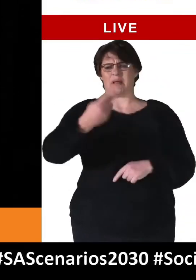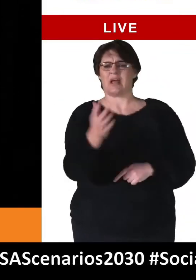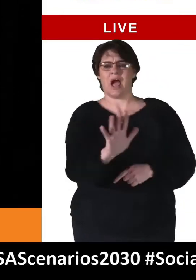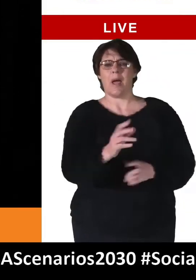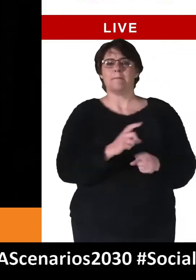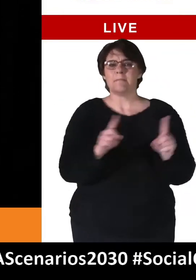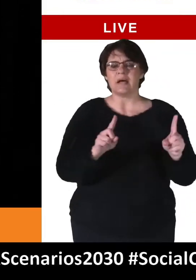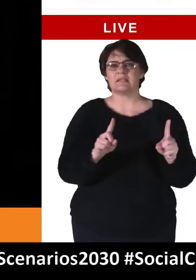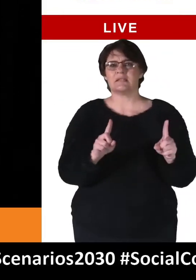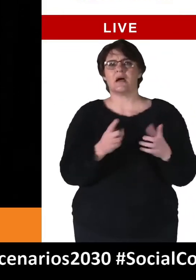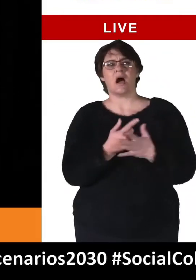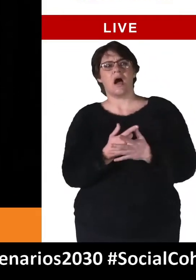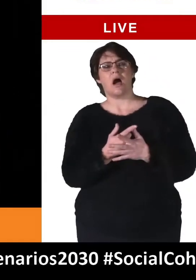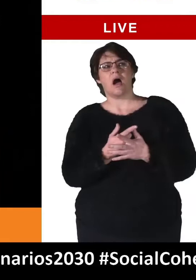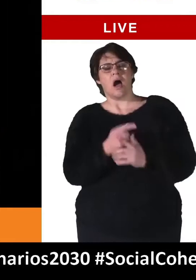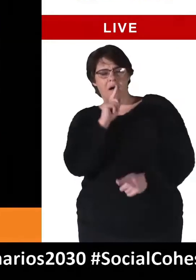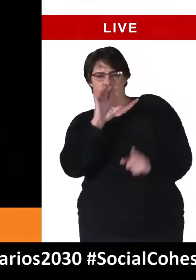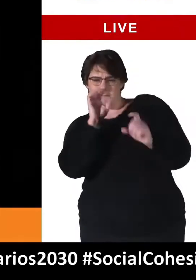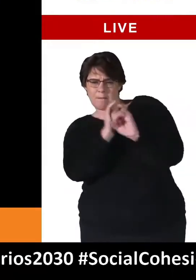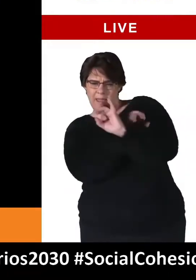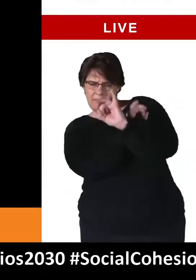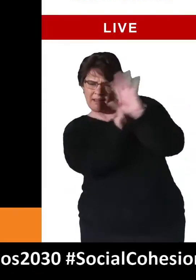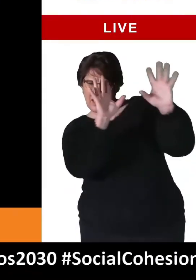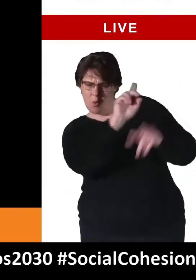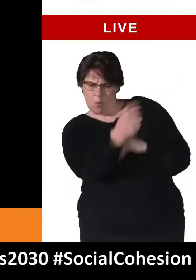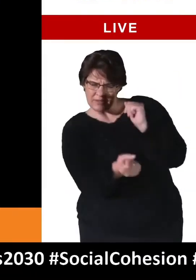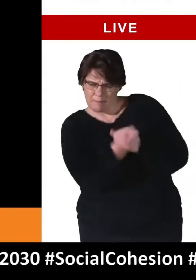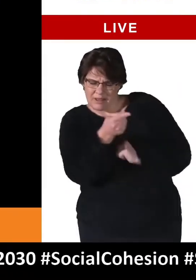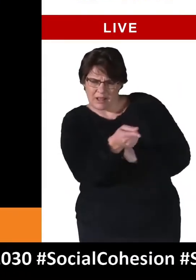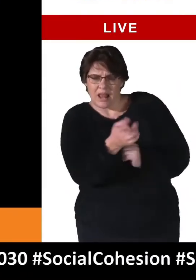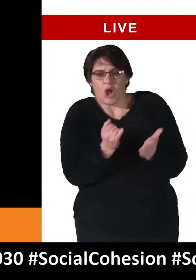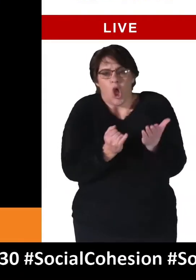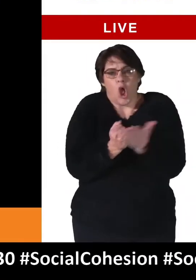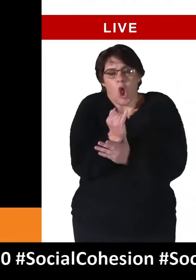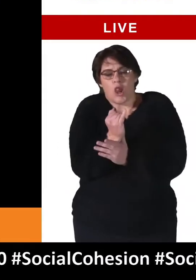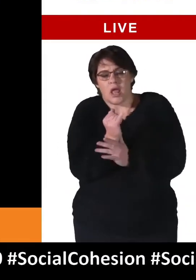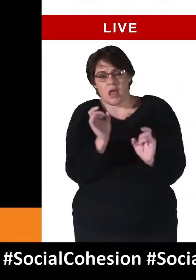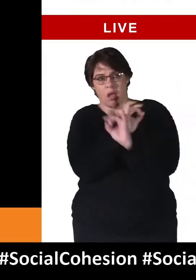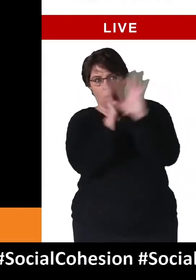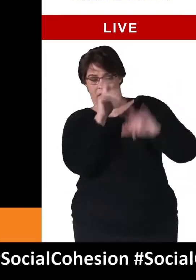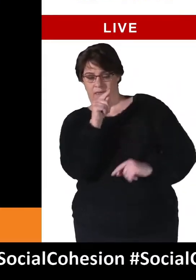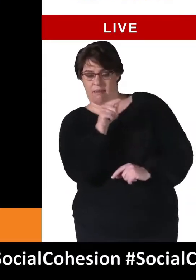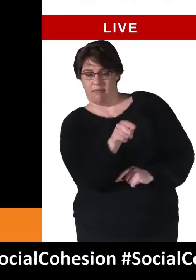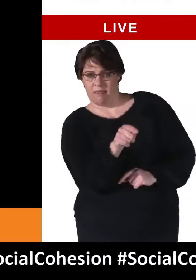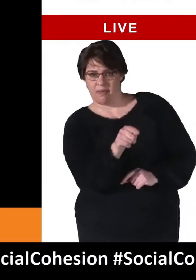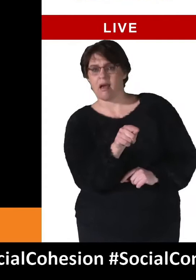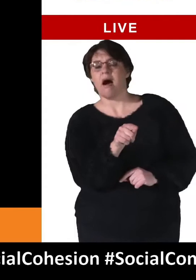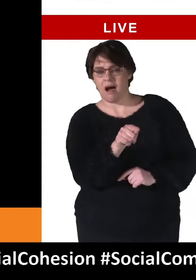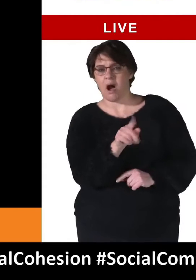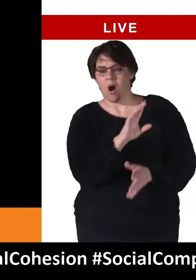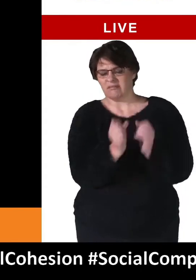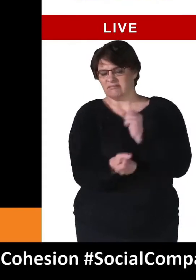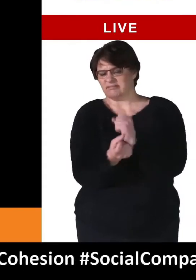a sort of canary in the gold mine effect. So early warning signs for a wide range of